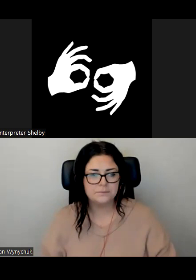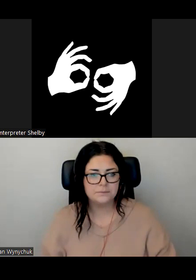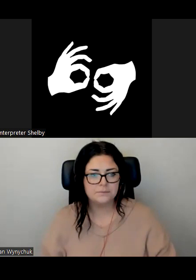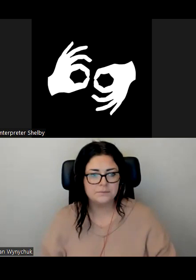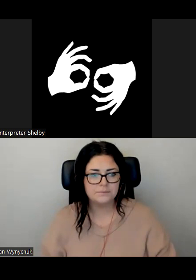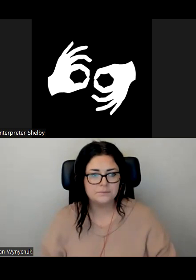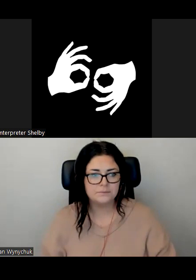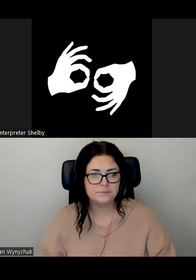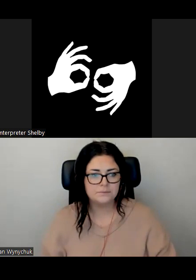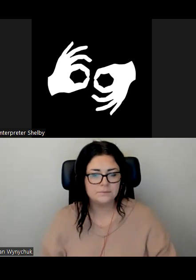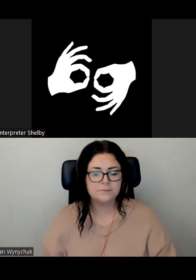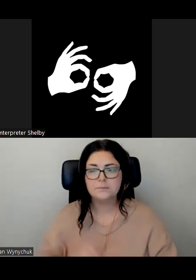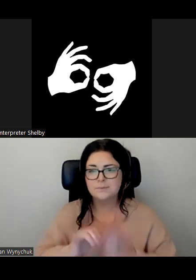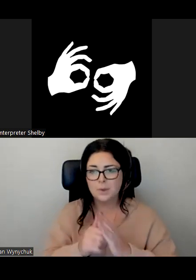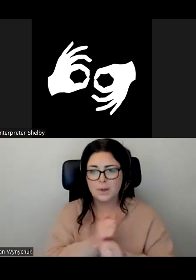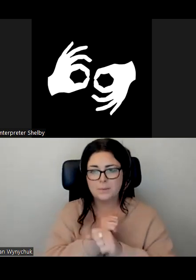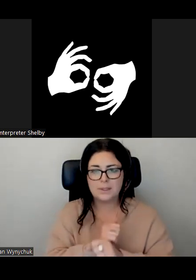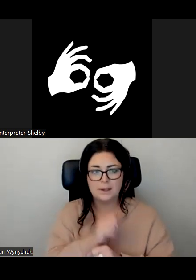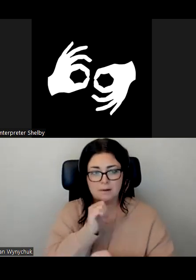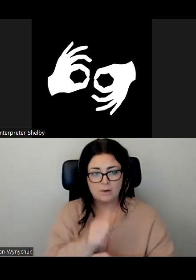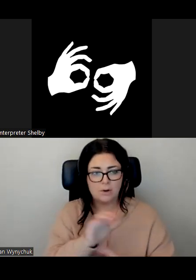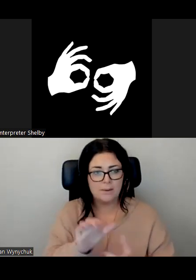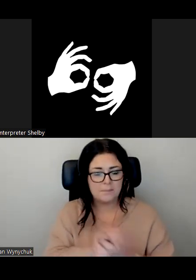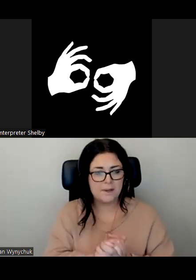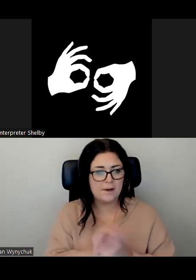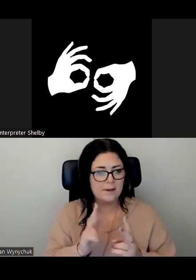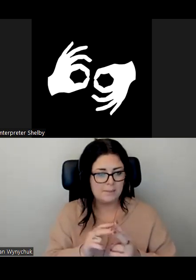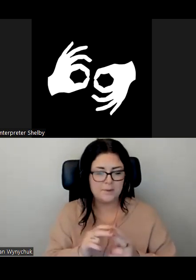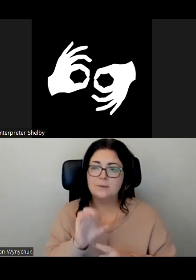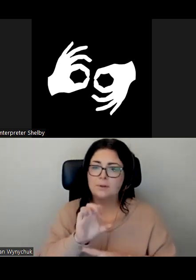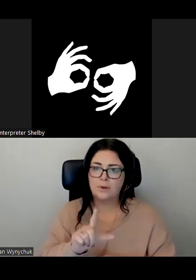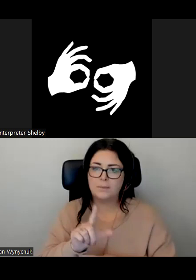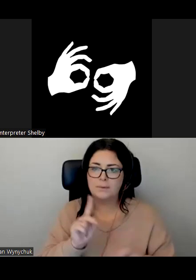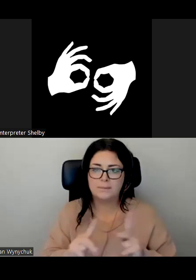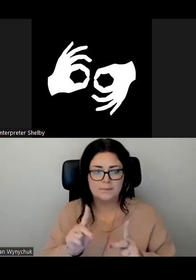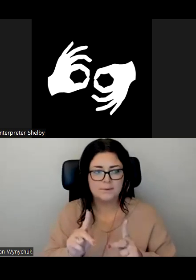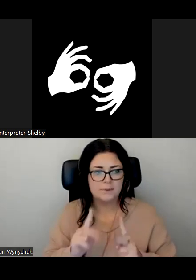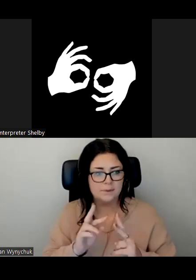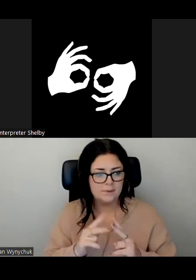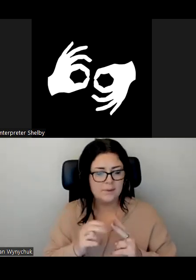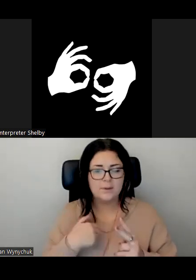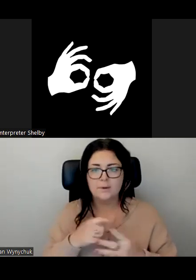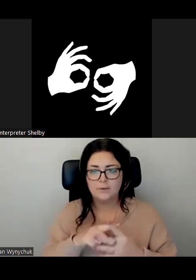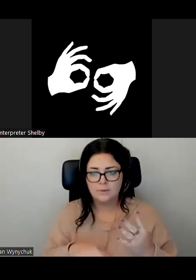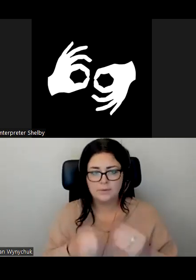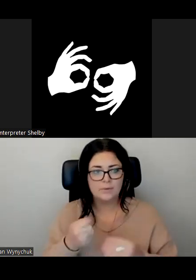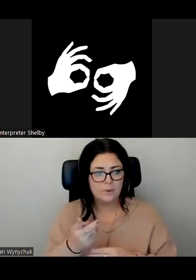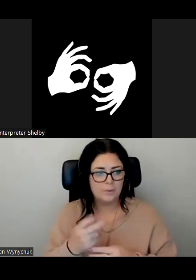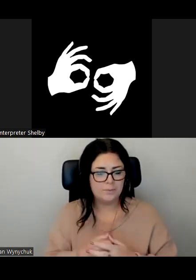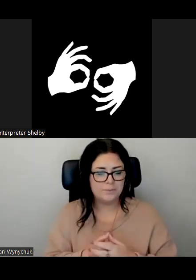So how do we protect our non-married spouses? How do we protect our common law? So several ways someone can ensure